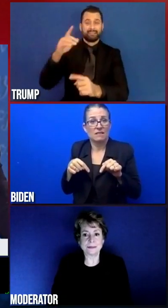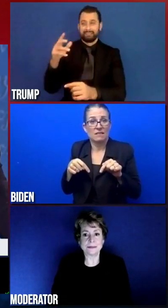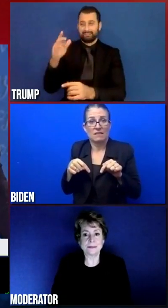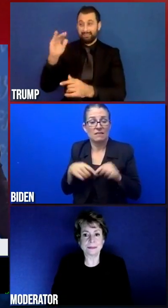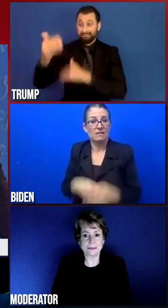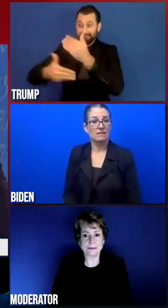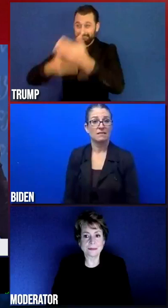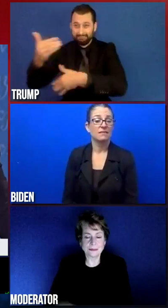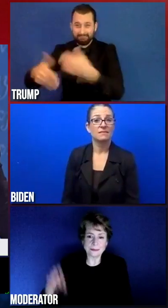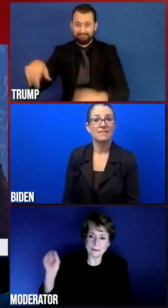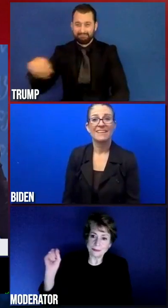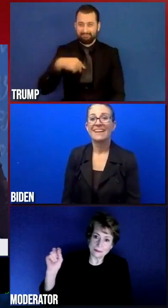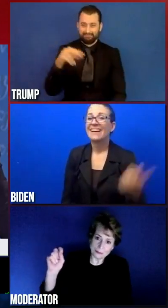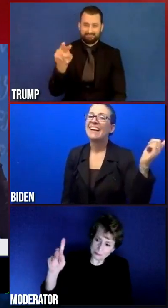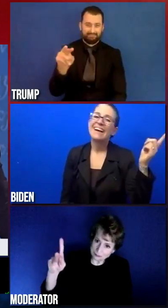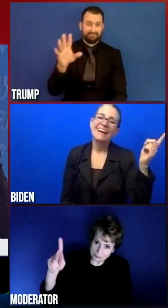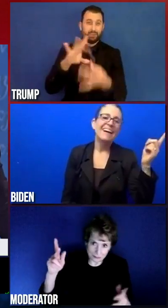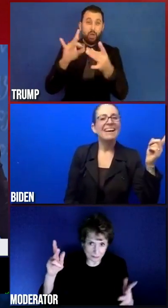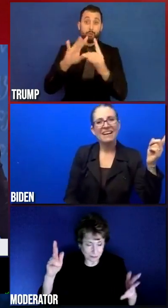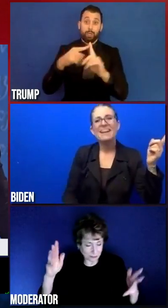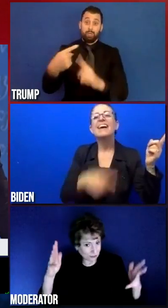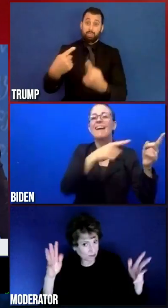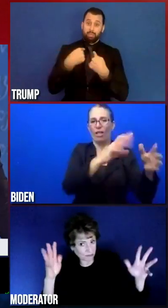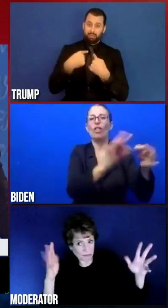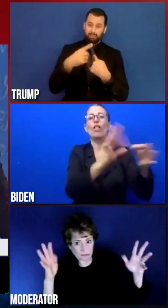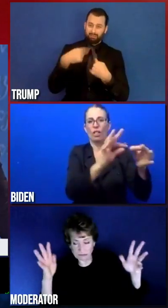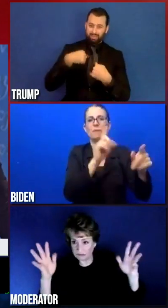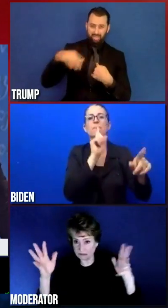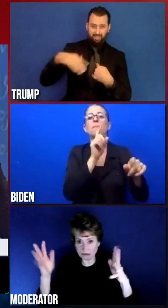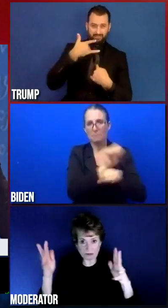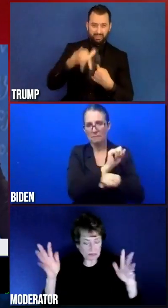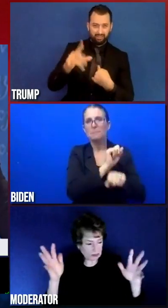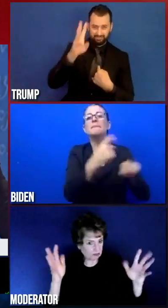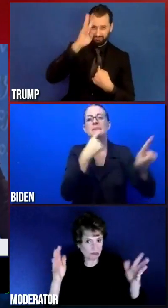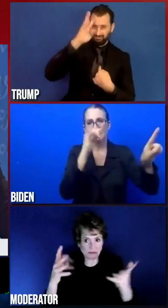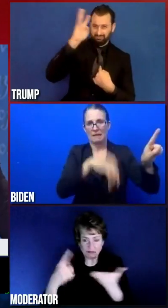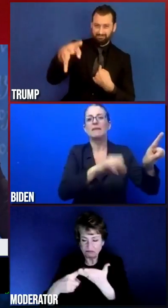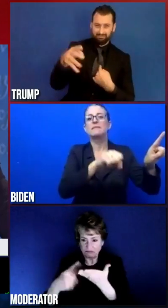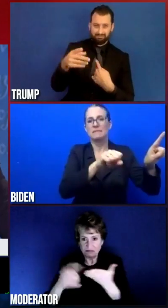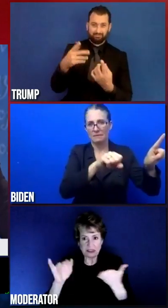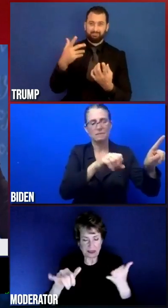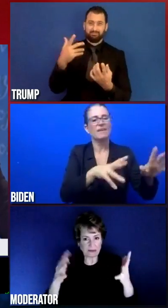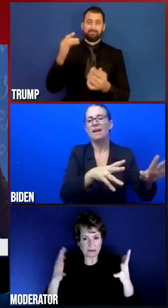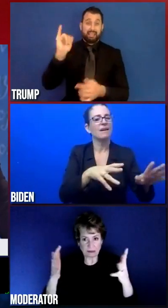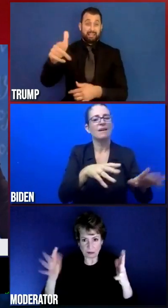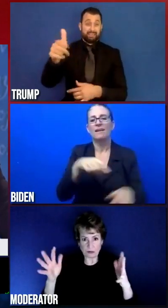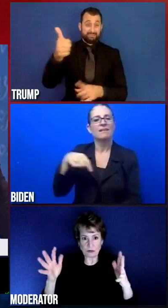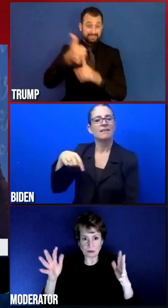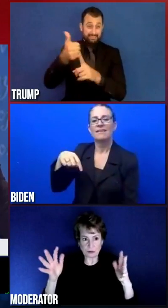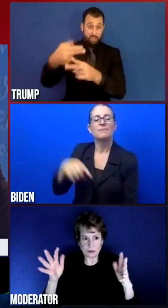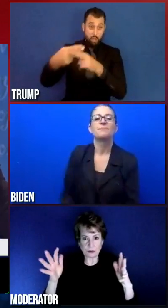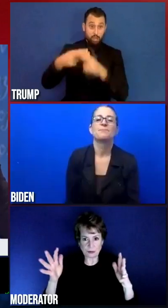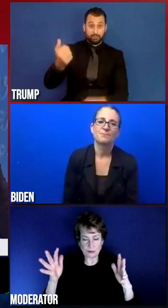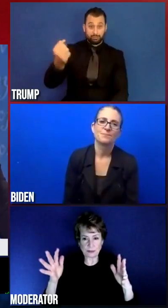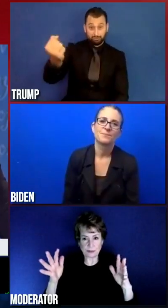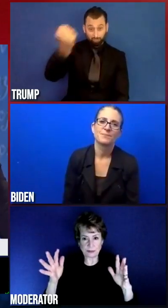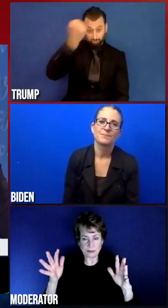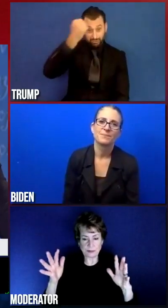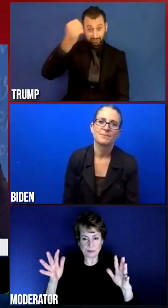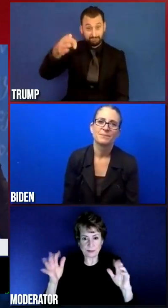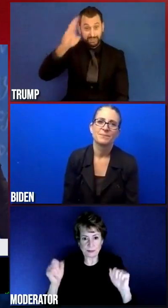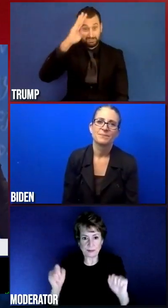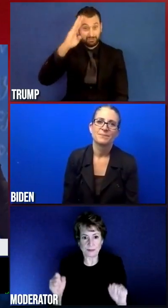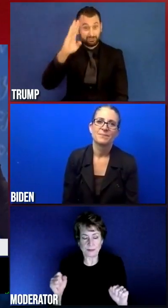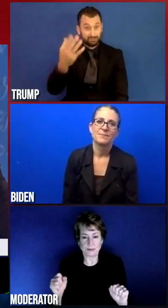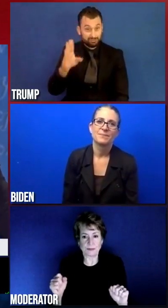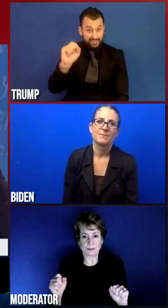this segment. he called Mr. the military Vice President, stupid bastards. I and he did said not it on say tape. that. He said Mr. stupid Please, bastards. He no. said Sir,